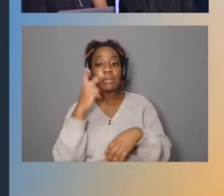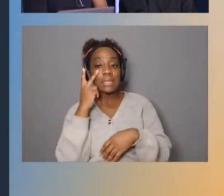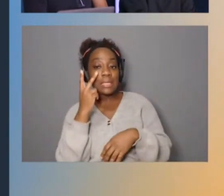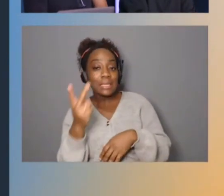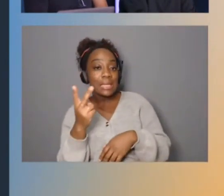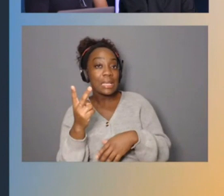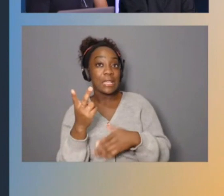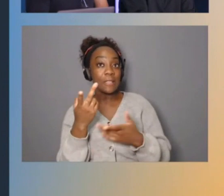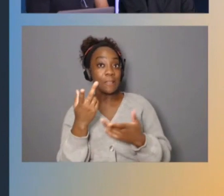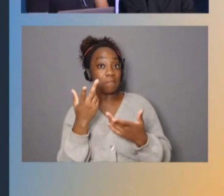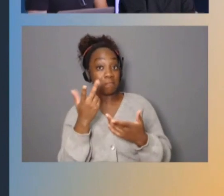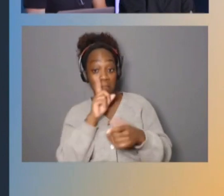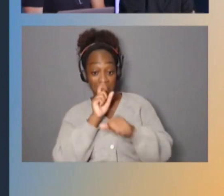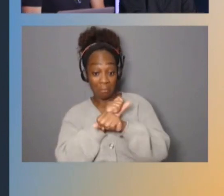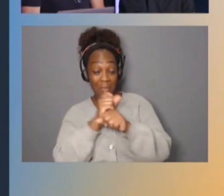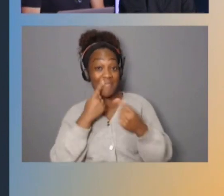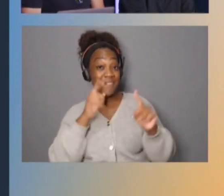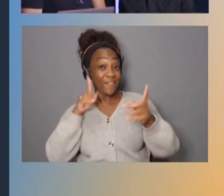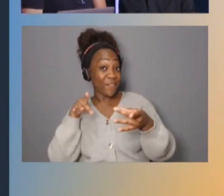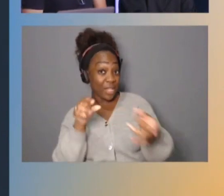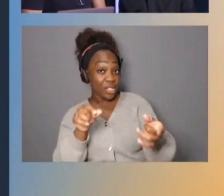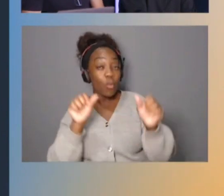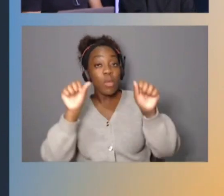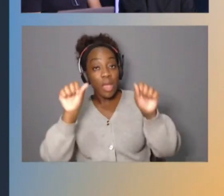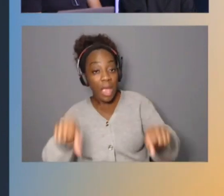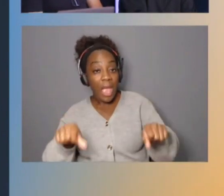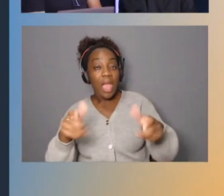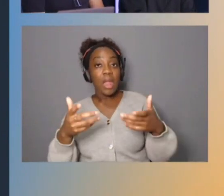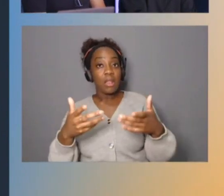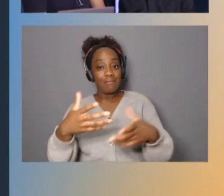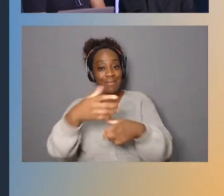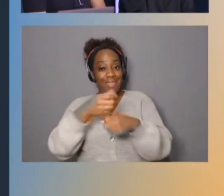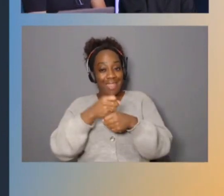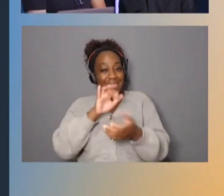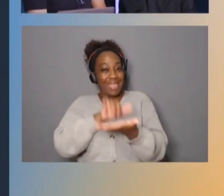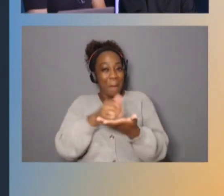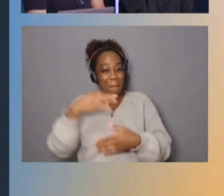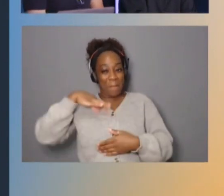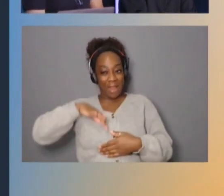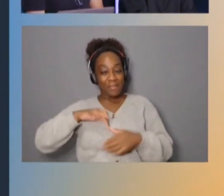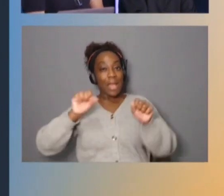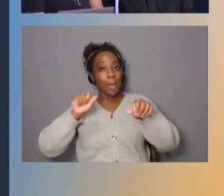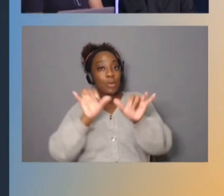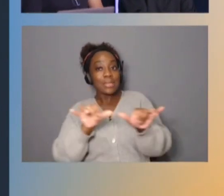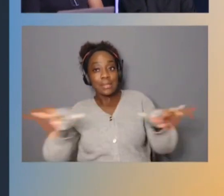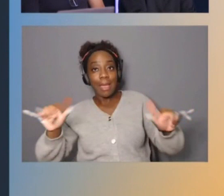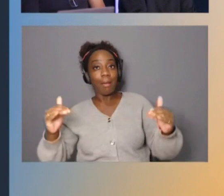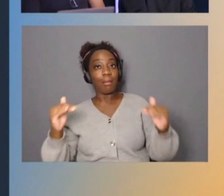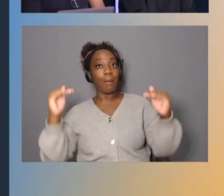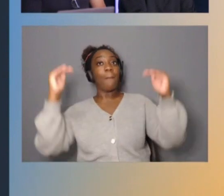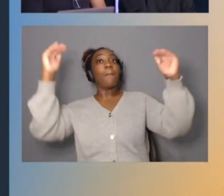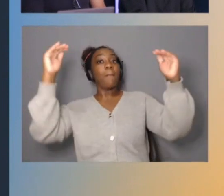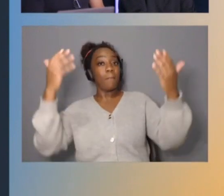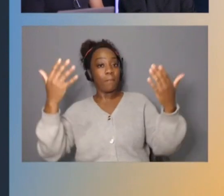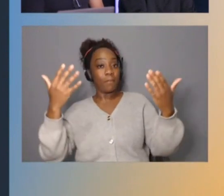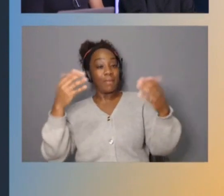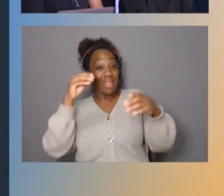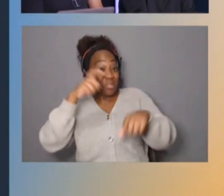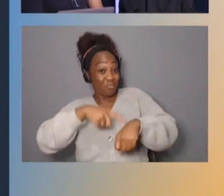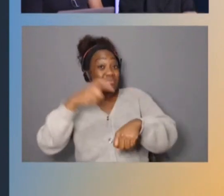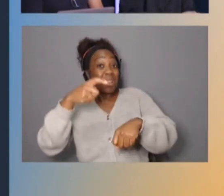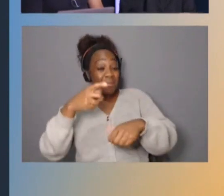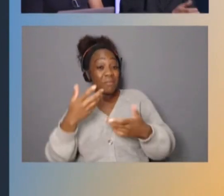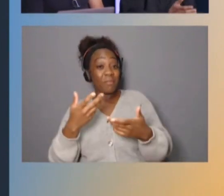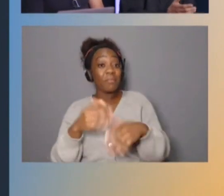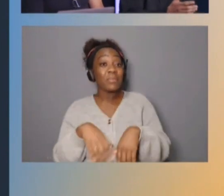efficient we can get the benefits of scaling up and reduce the runtime. And at the same time, we didn't